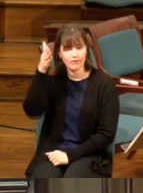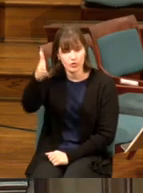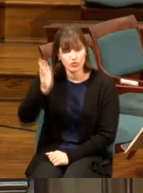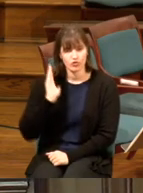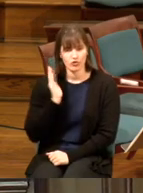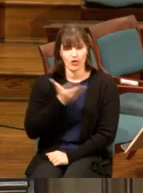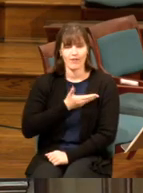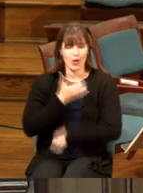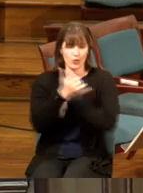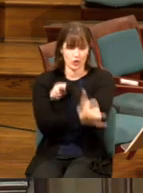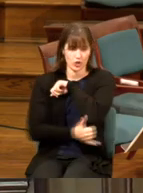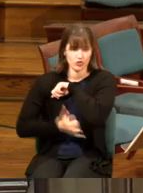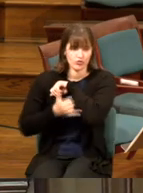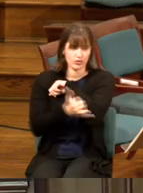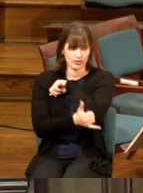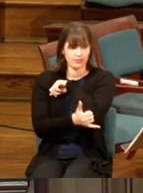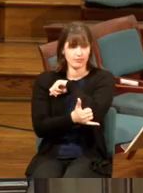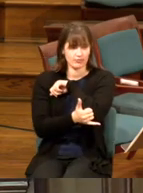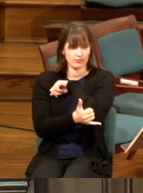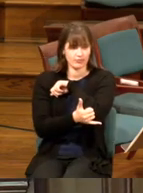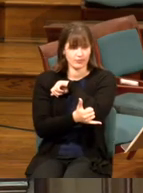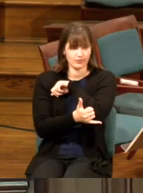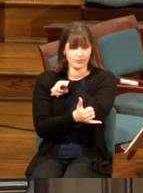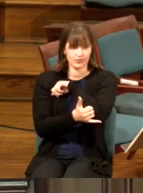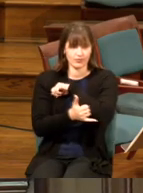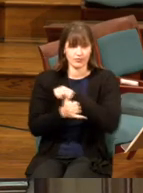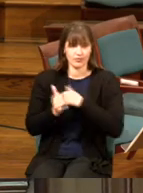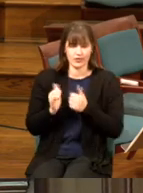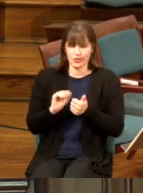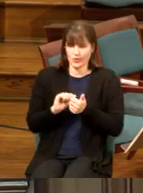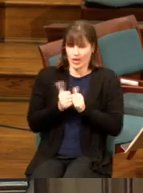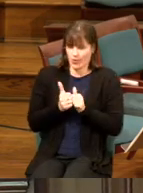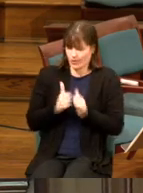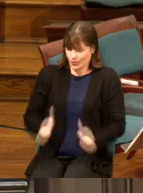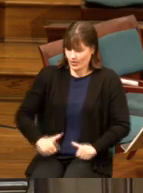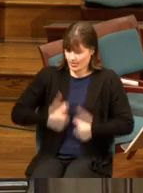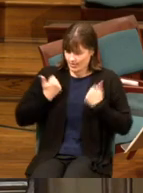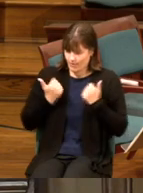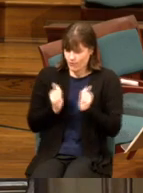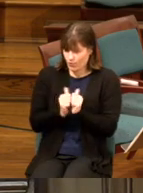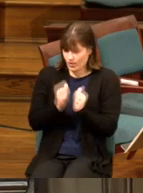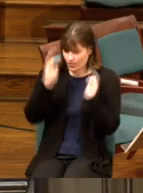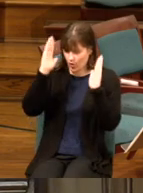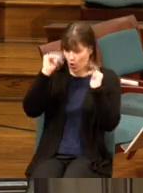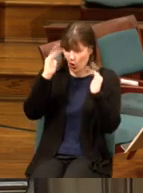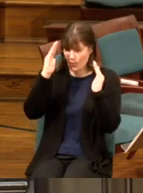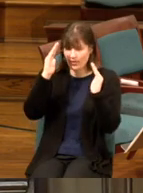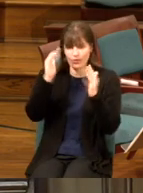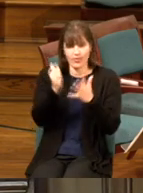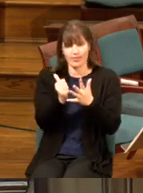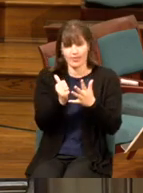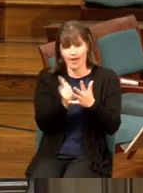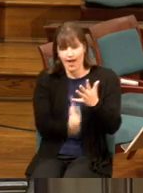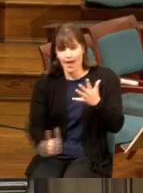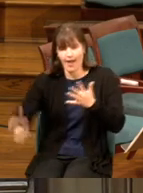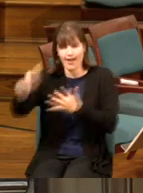country. How can we live in hope when the highest court in the